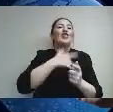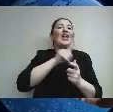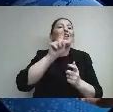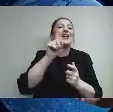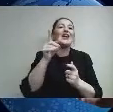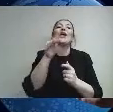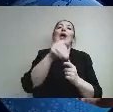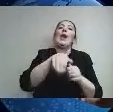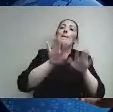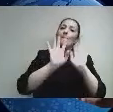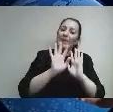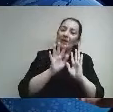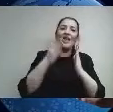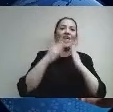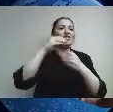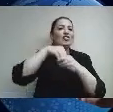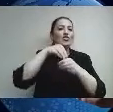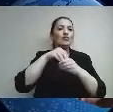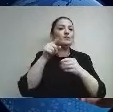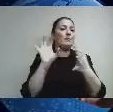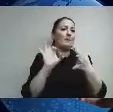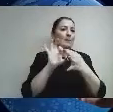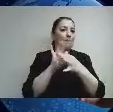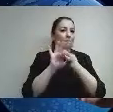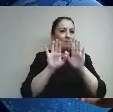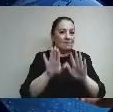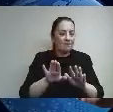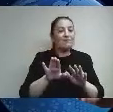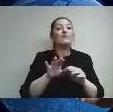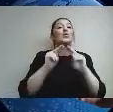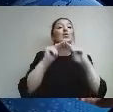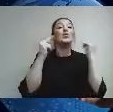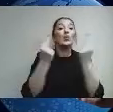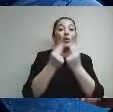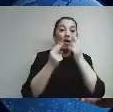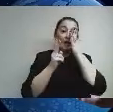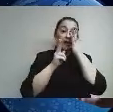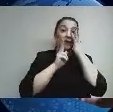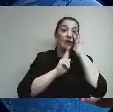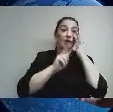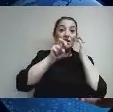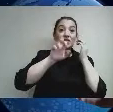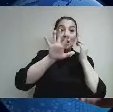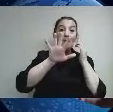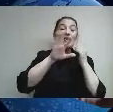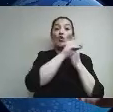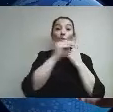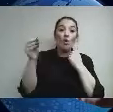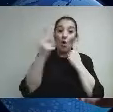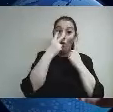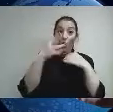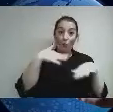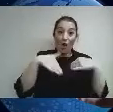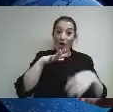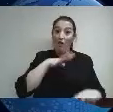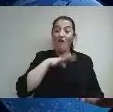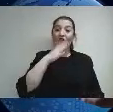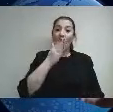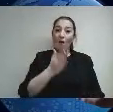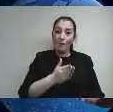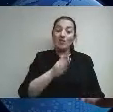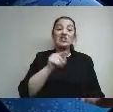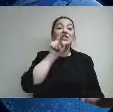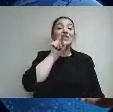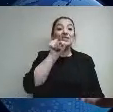285 million visually challenged individuals live in the world. You and your partner, Cihat Ersin, try to